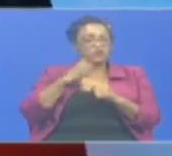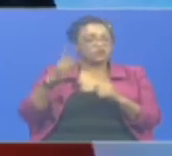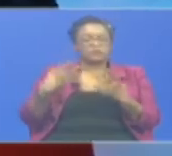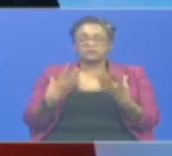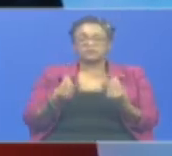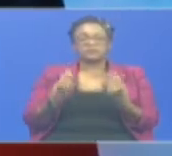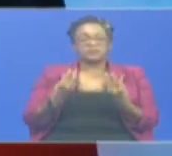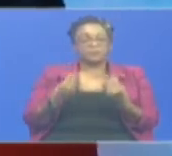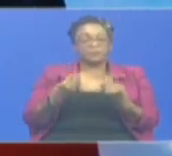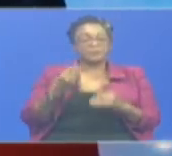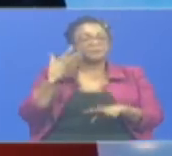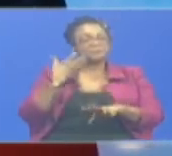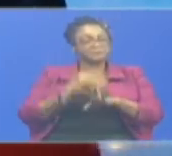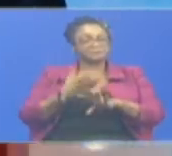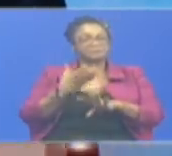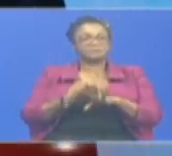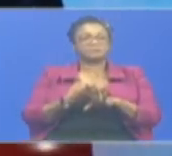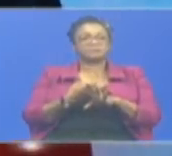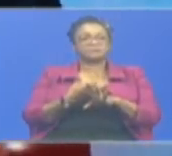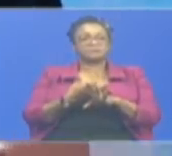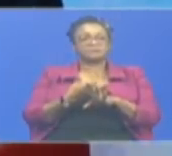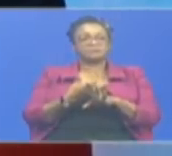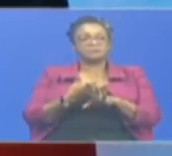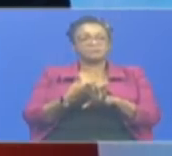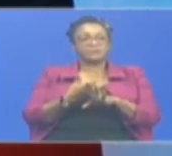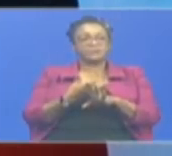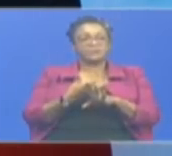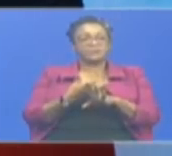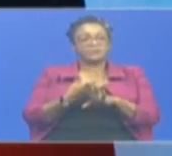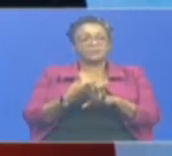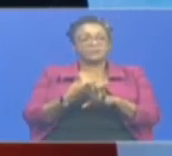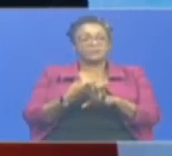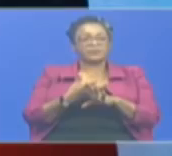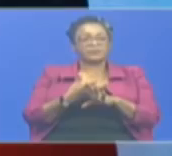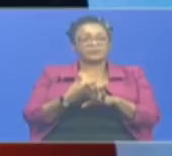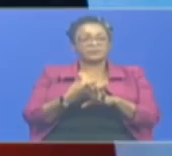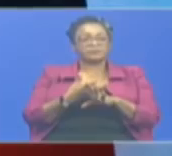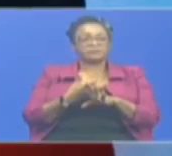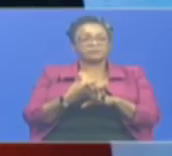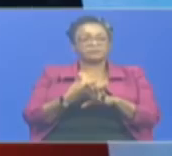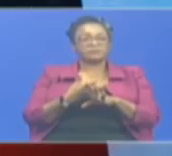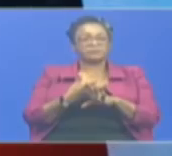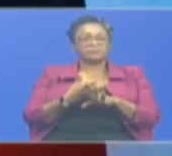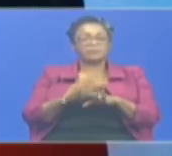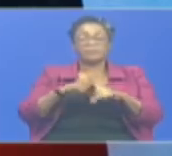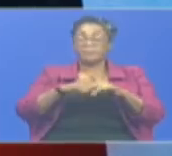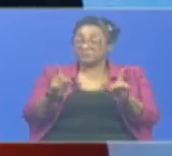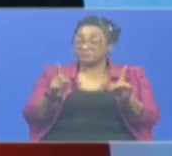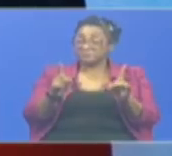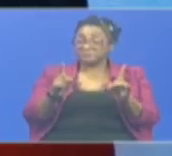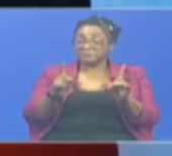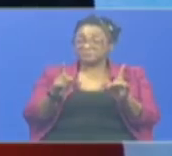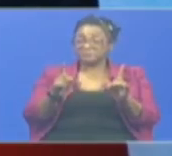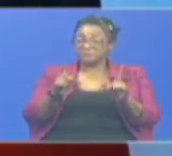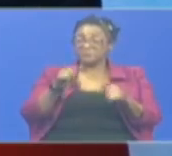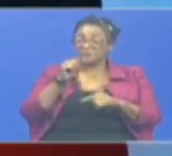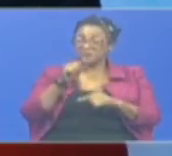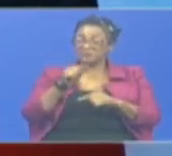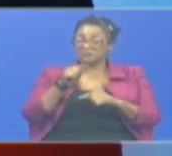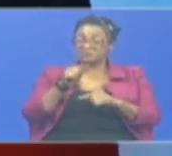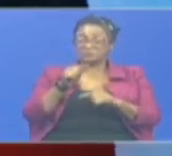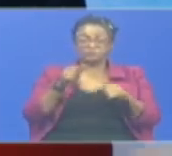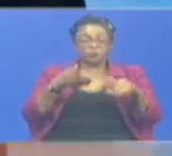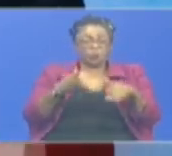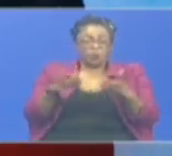They are difficult measures. They have created a lot of inconveniences. But that is the only way that we can be able to fight